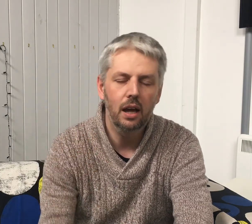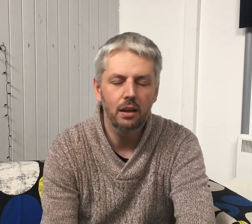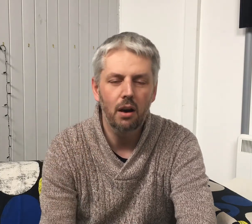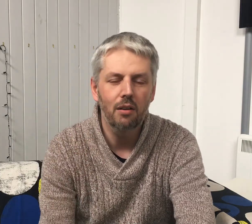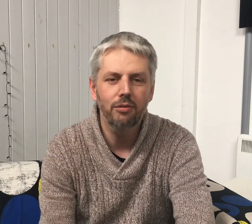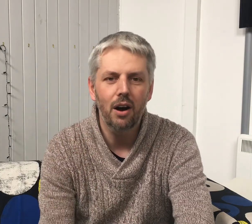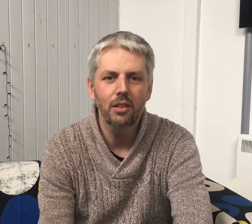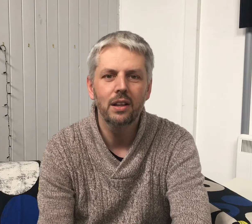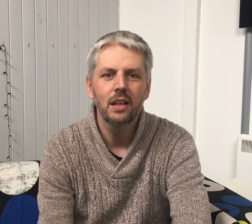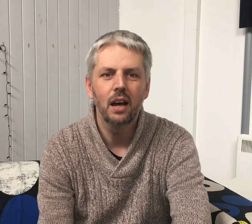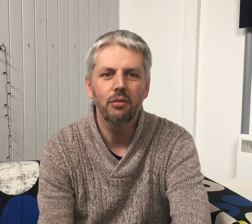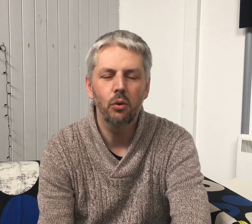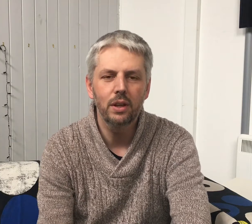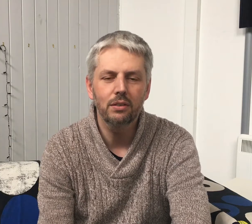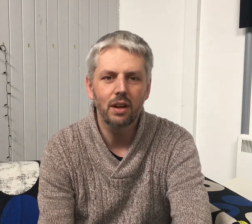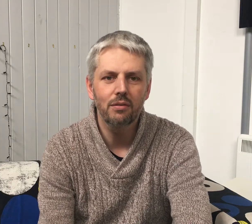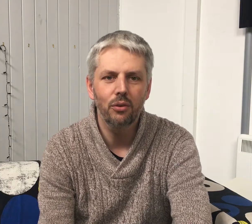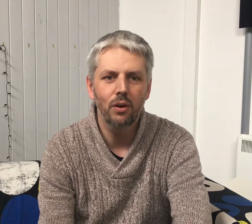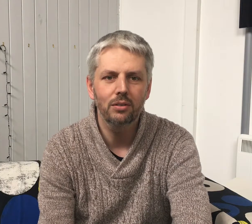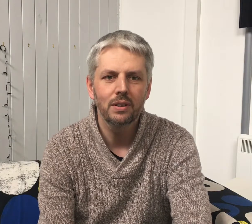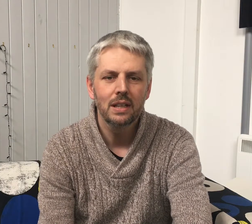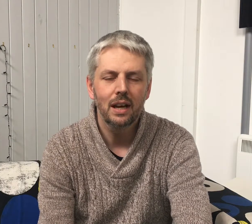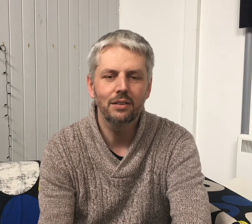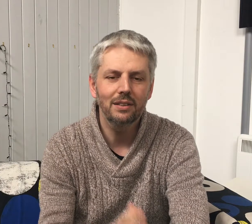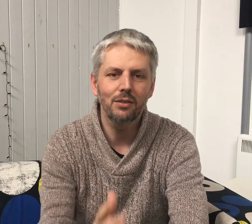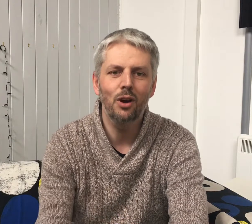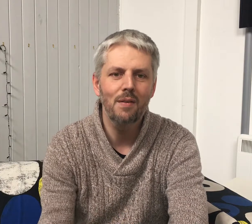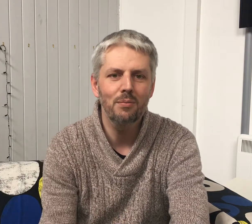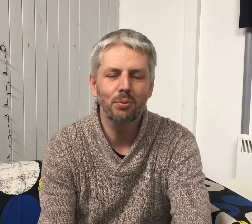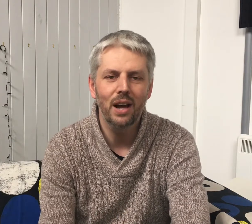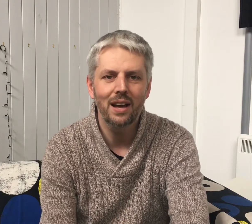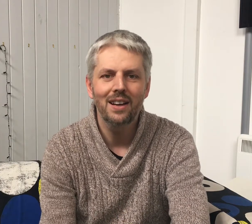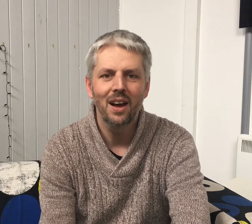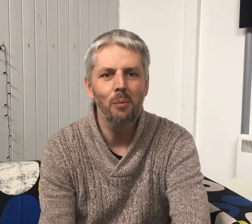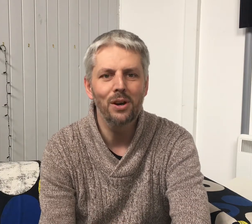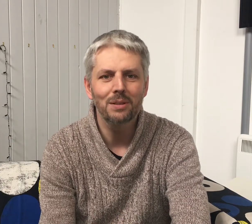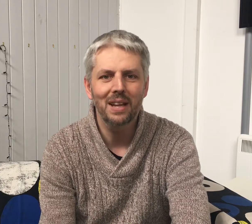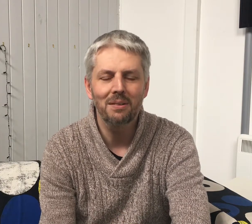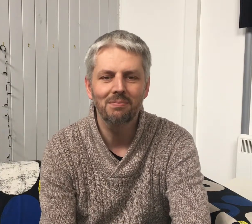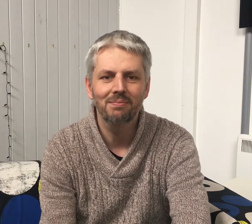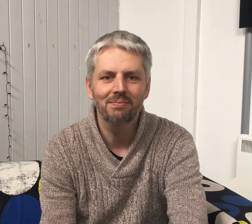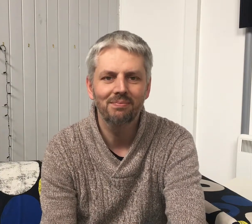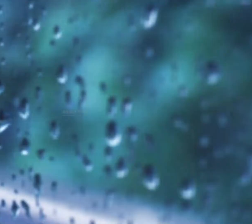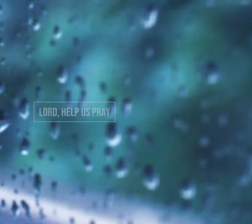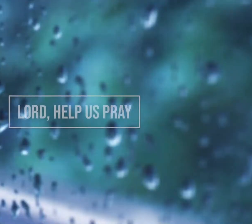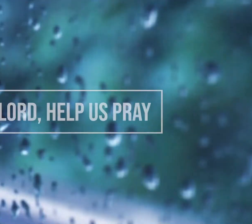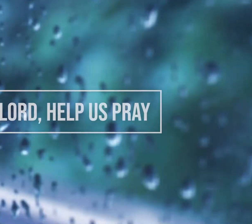God, our Father, for all that he's done for us. So let's have a time of prayer and worship now.